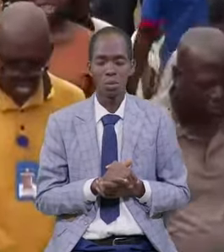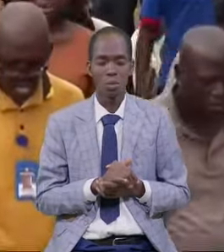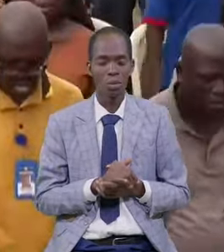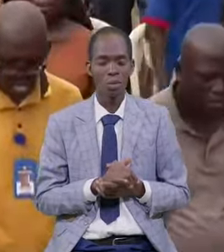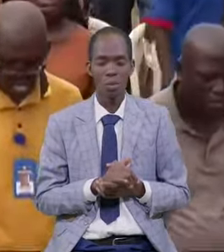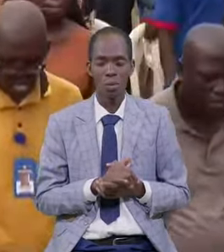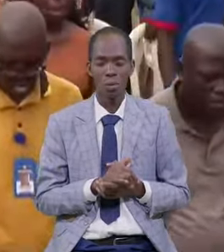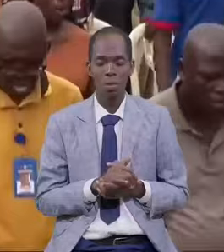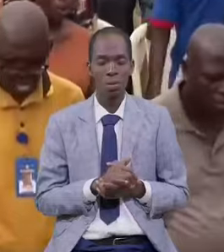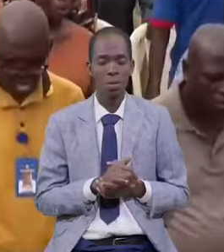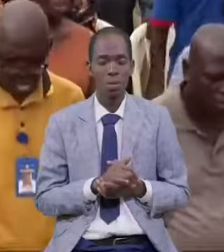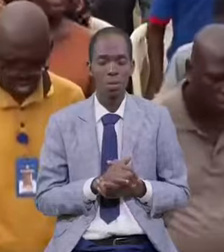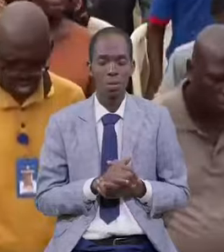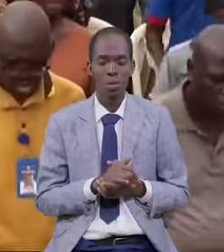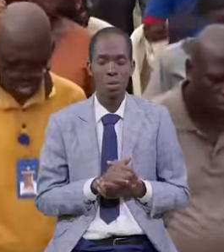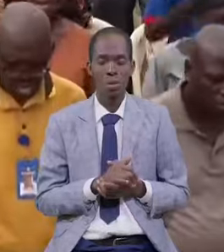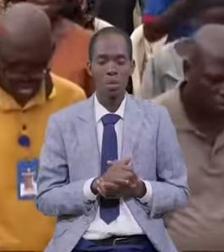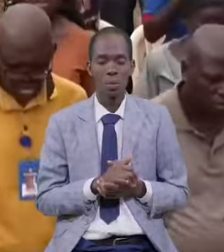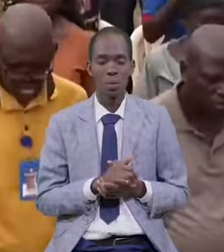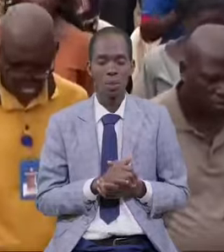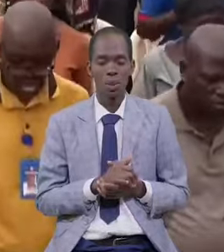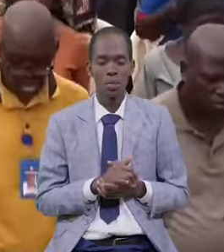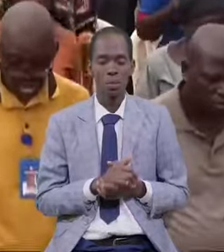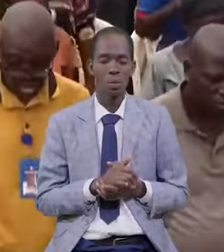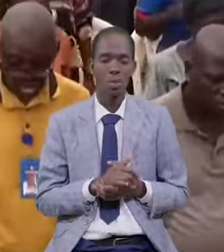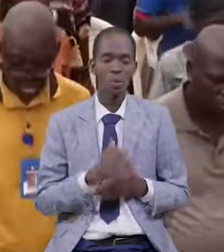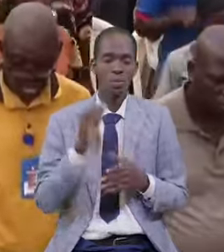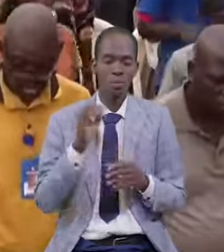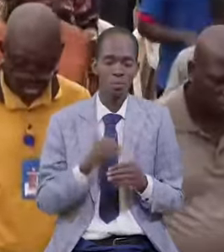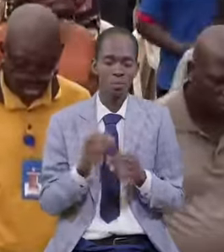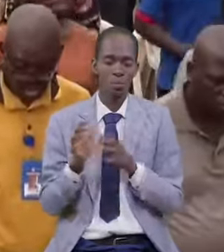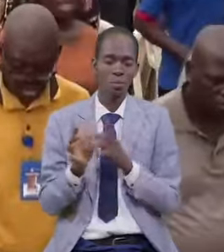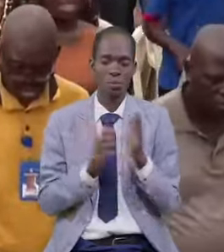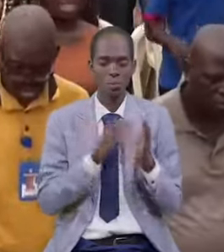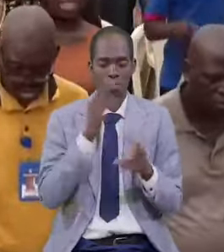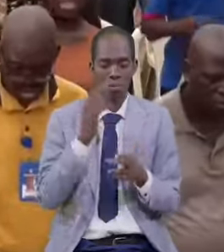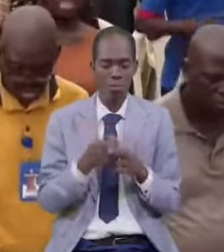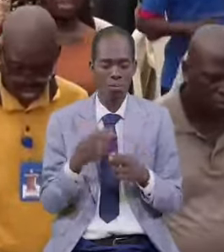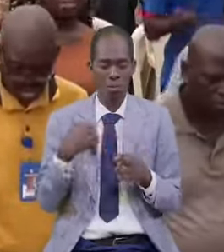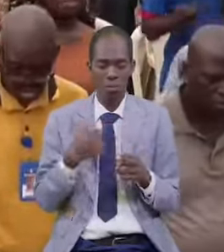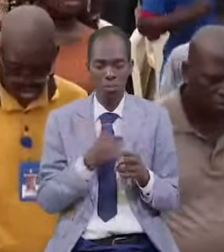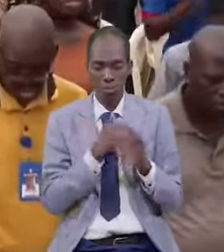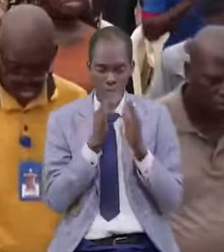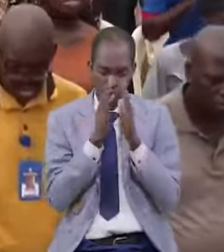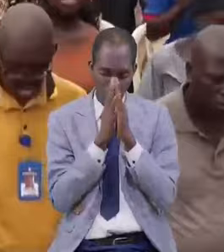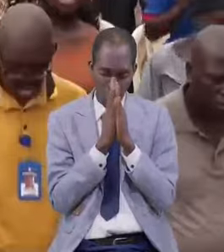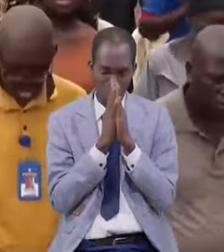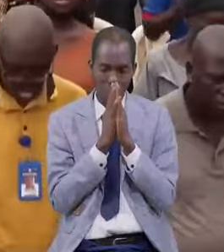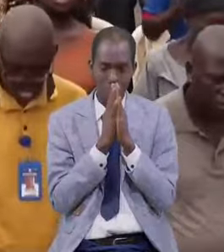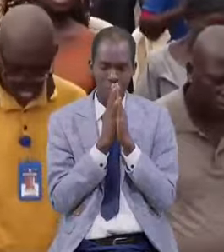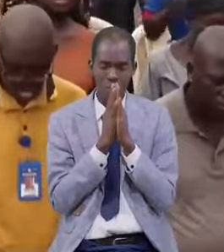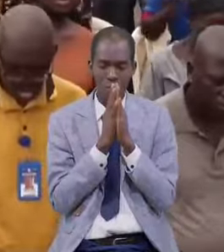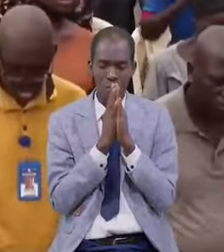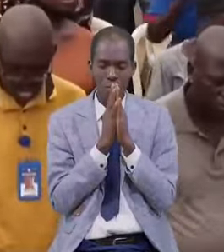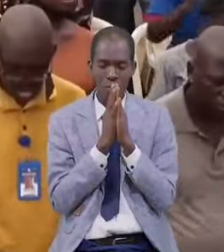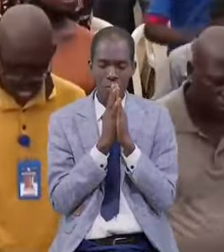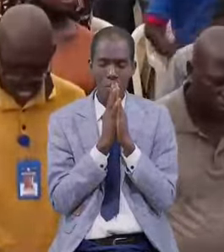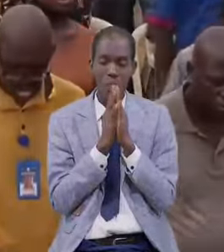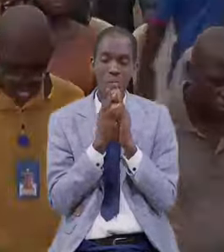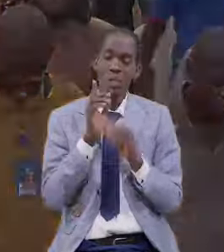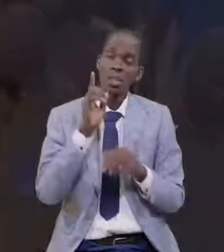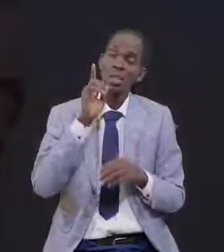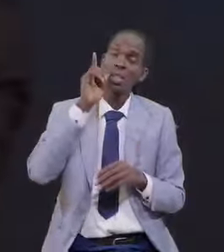God in Jesus name we pray he is the hope